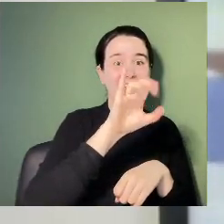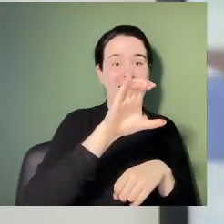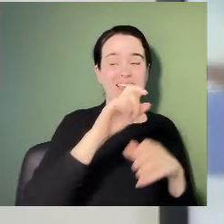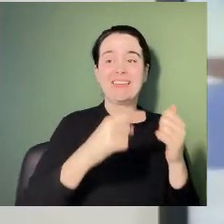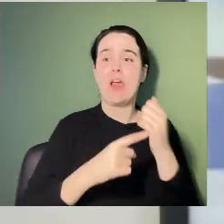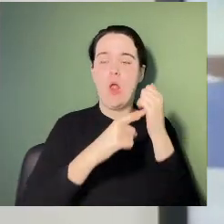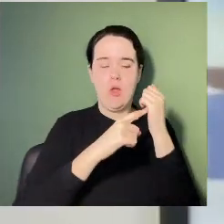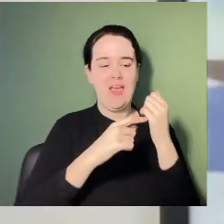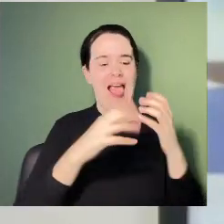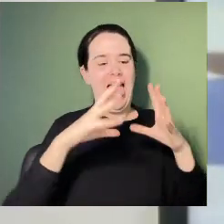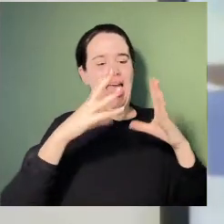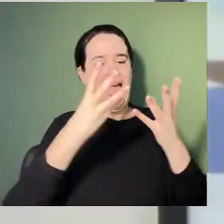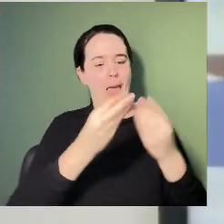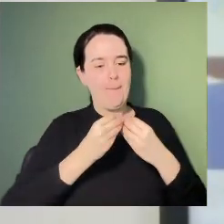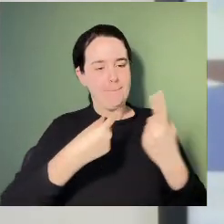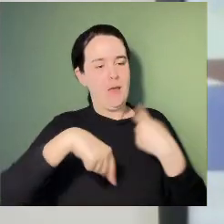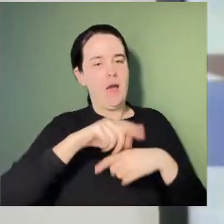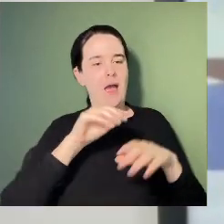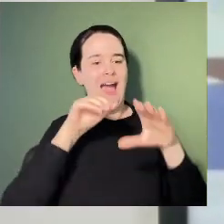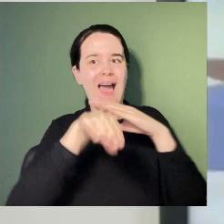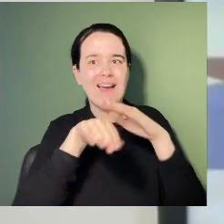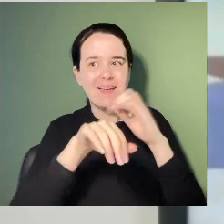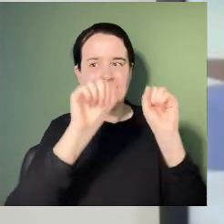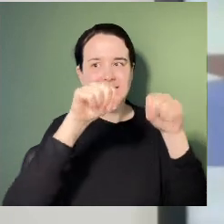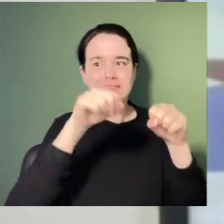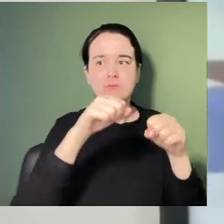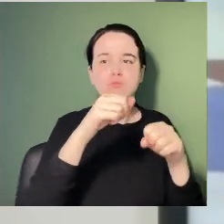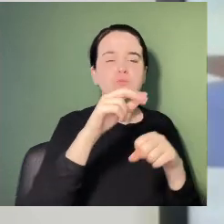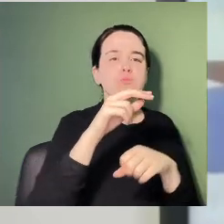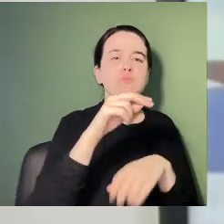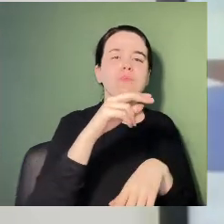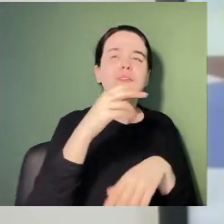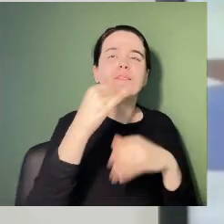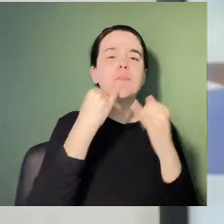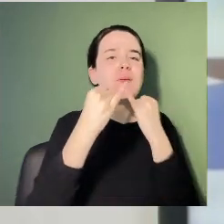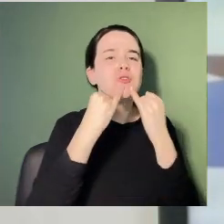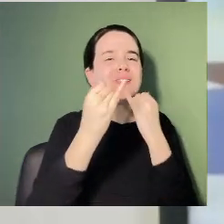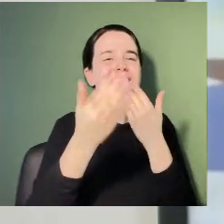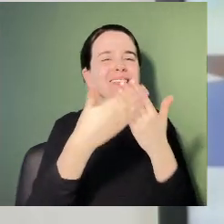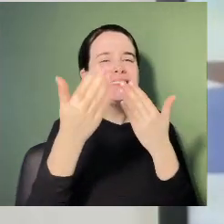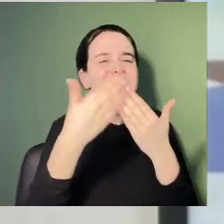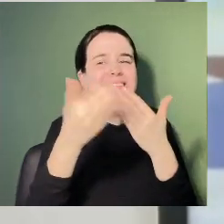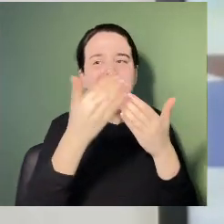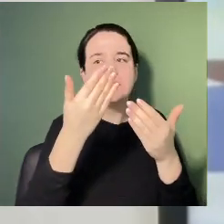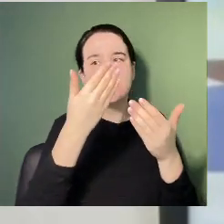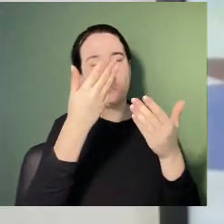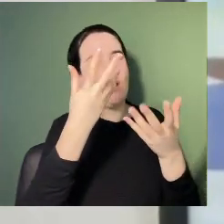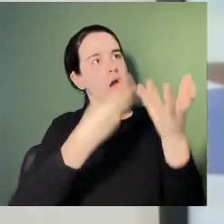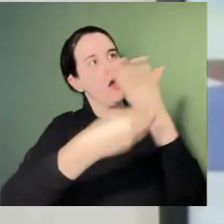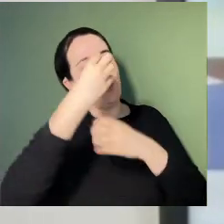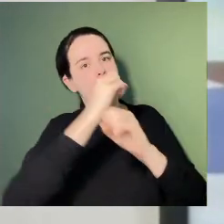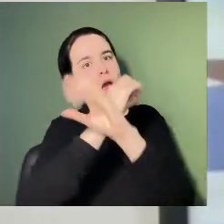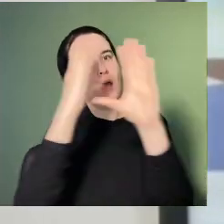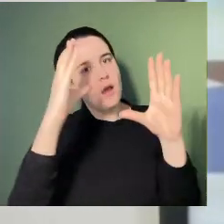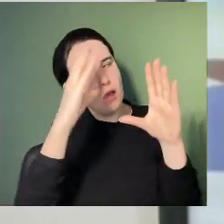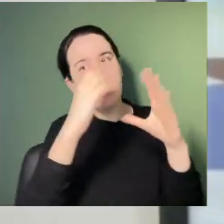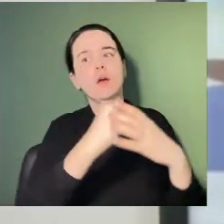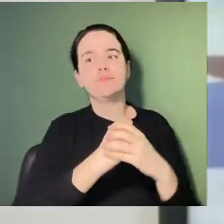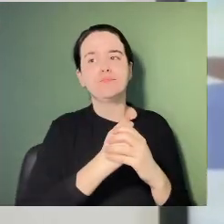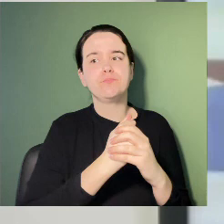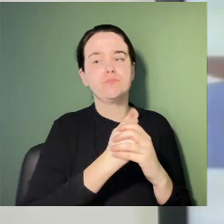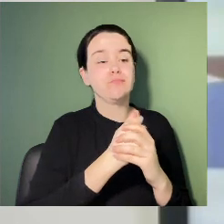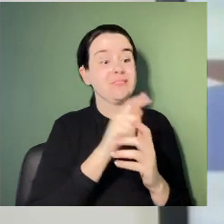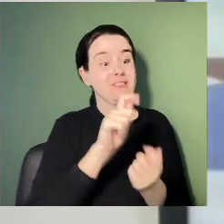to make access to information easier. So in the South African context, this will be 30